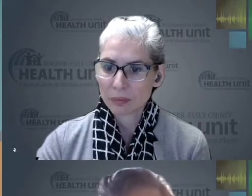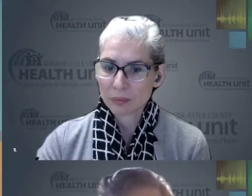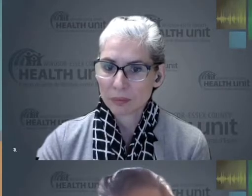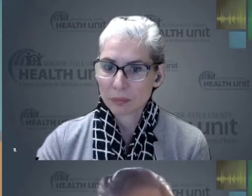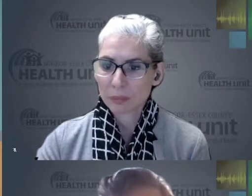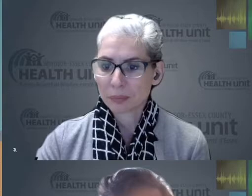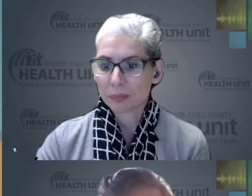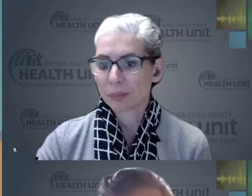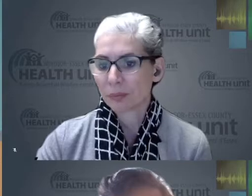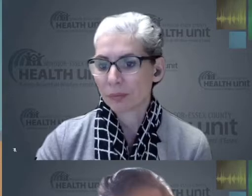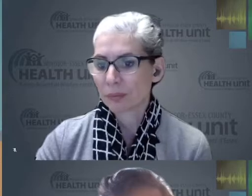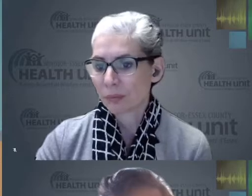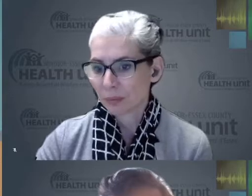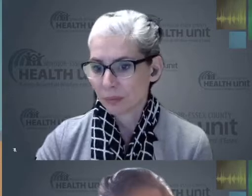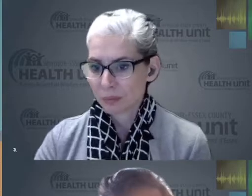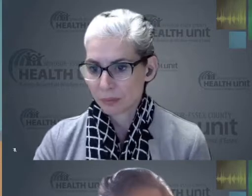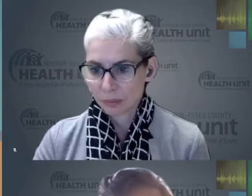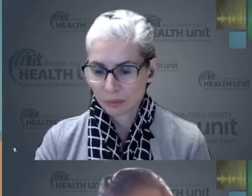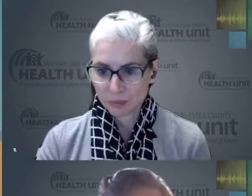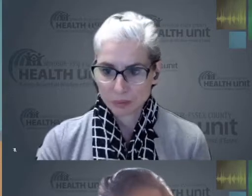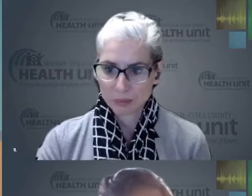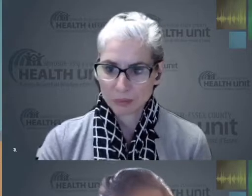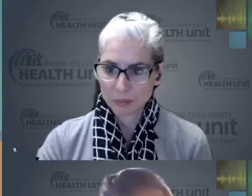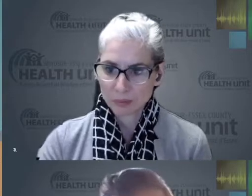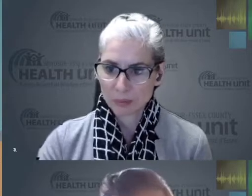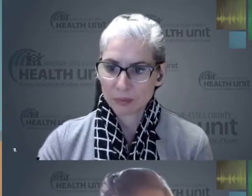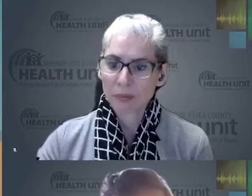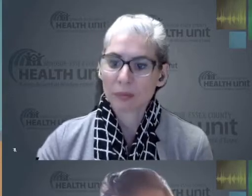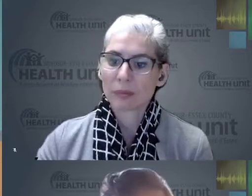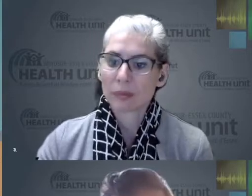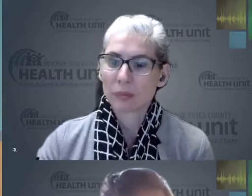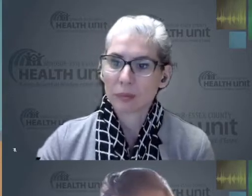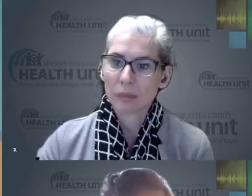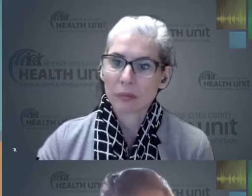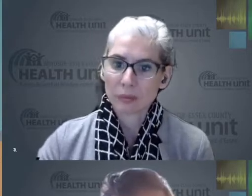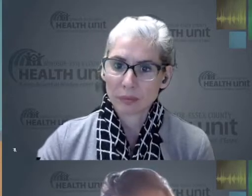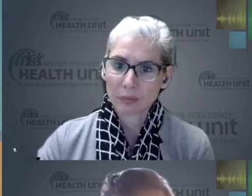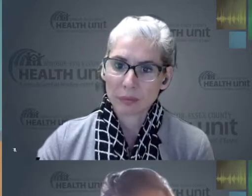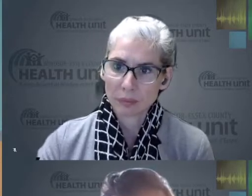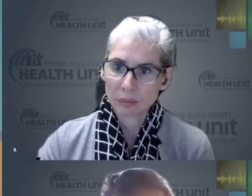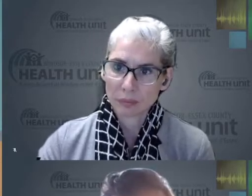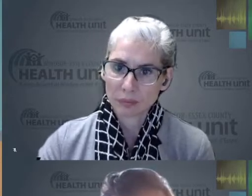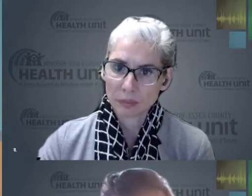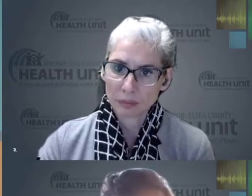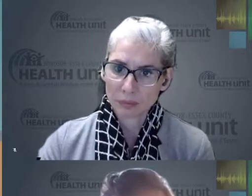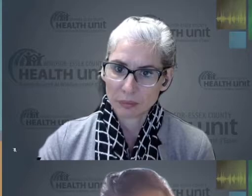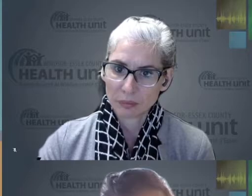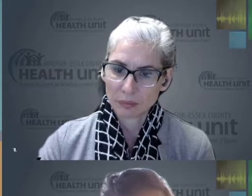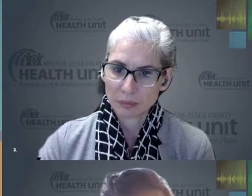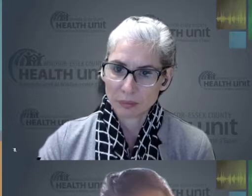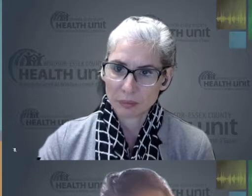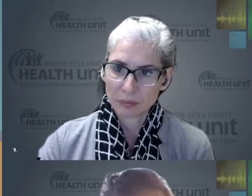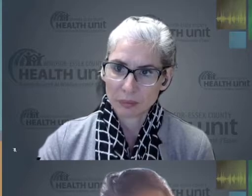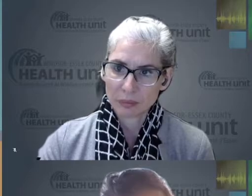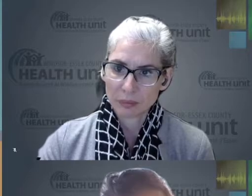foreign worker in Essex County. Can you confirm the death yet, or have you an update on the investigation?